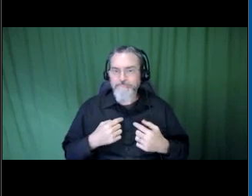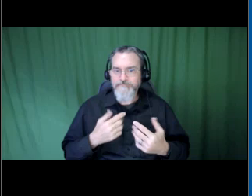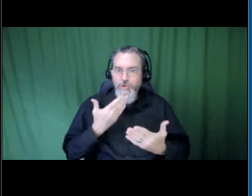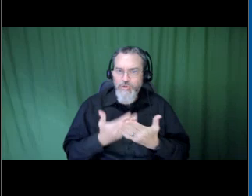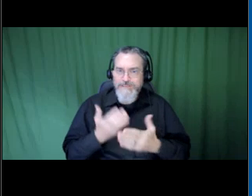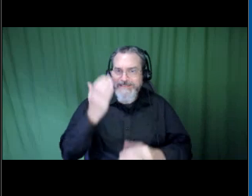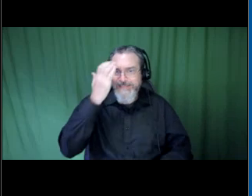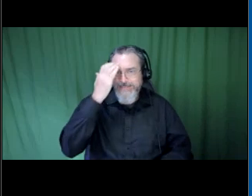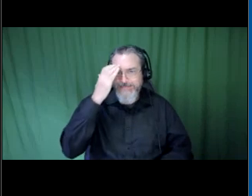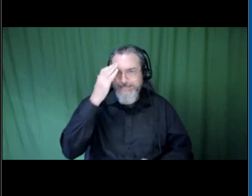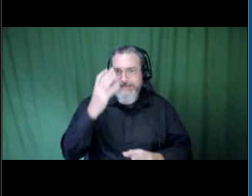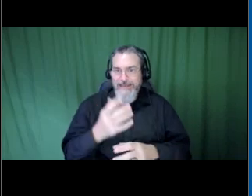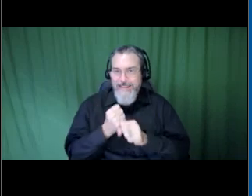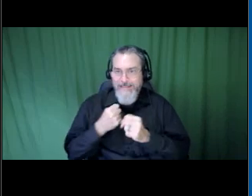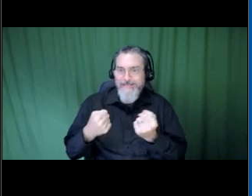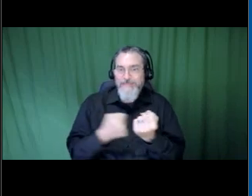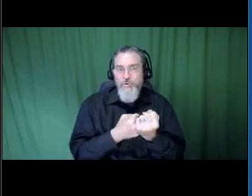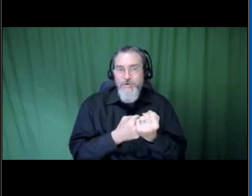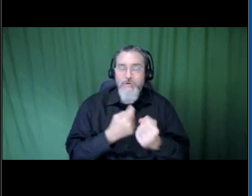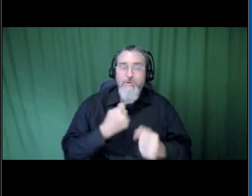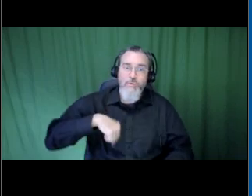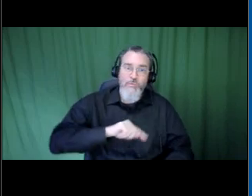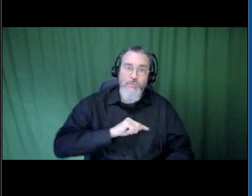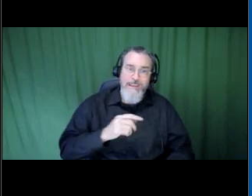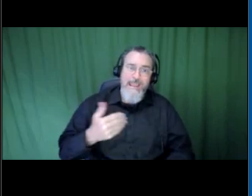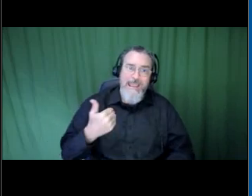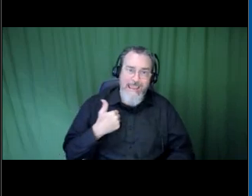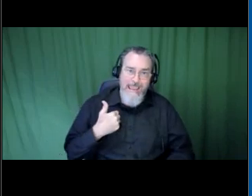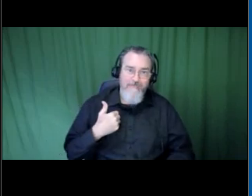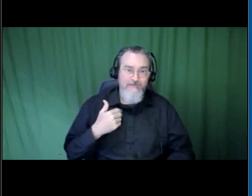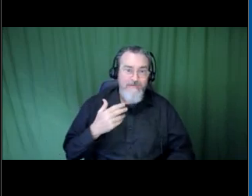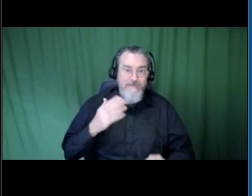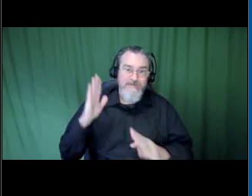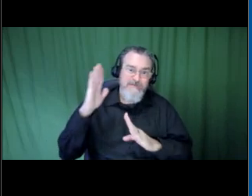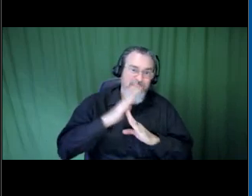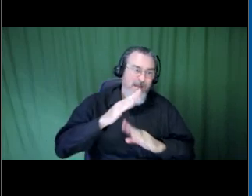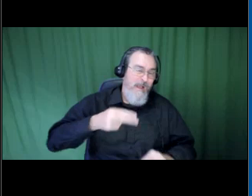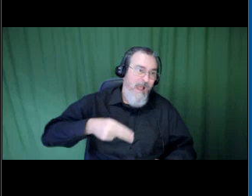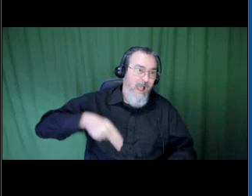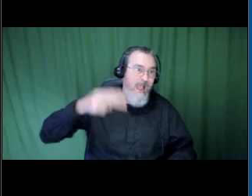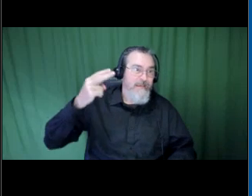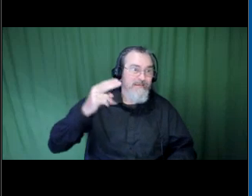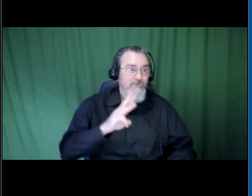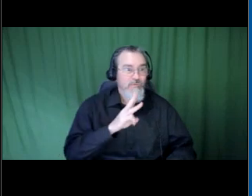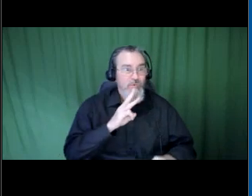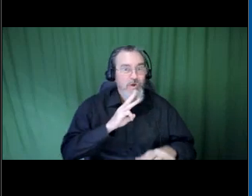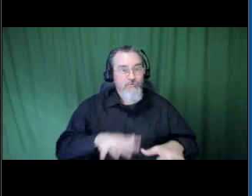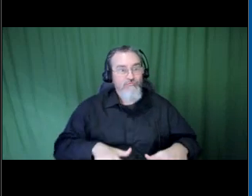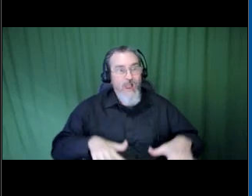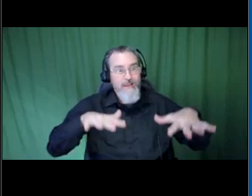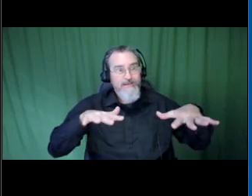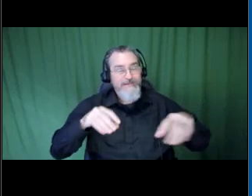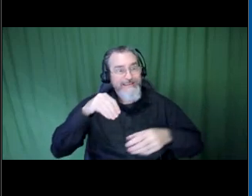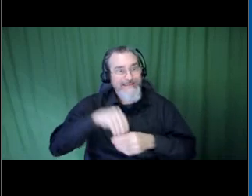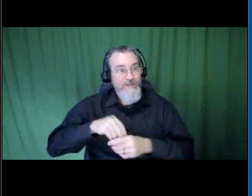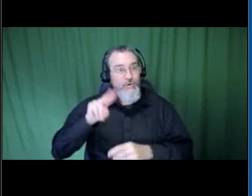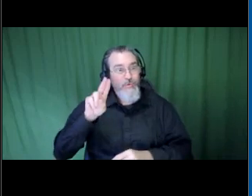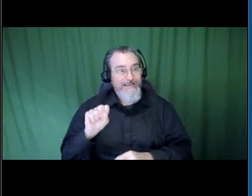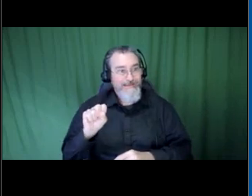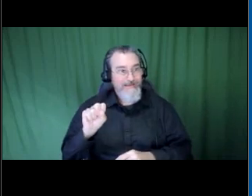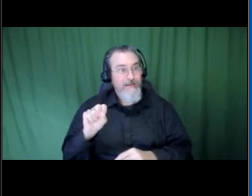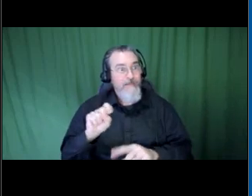here because we have the highest rate of relative sea level rise, not just in the US nation, but anywhere in